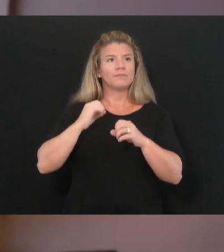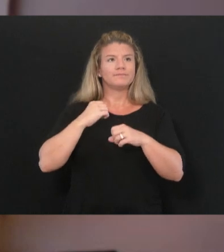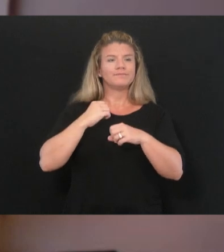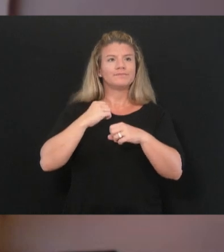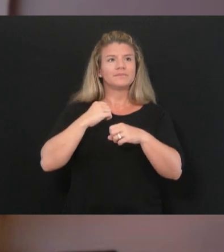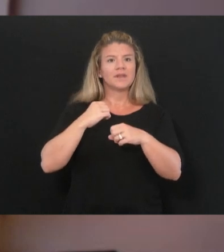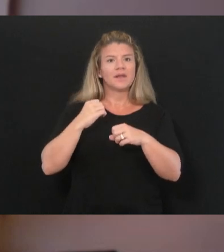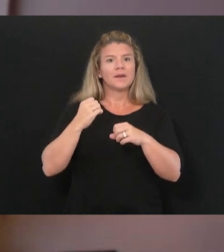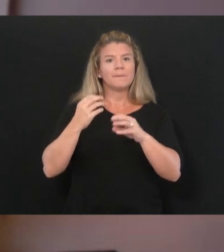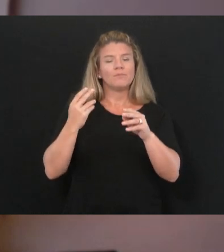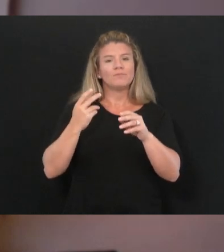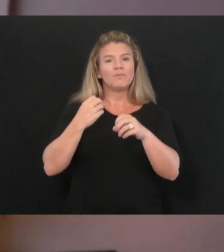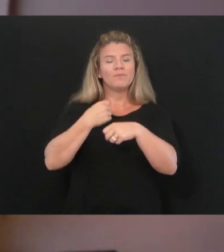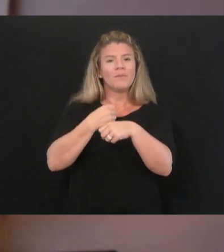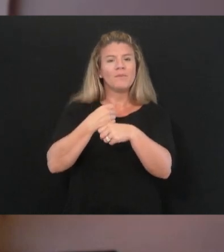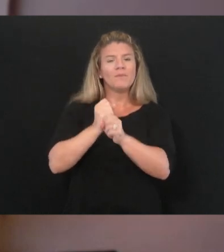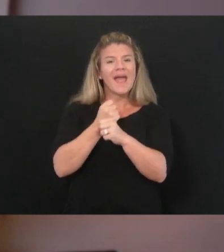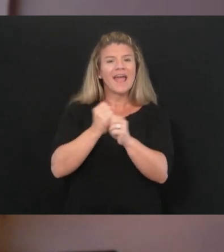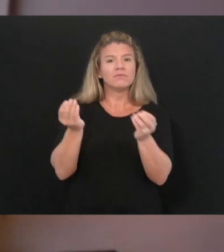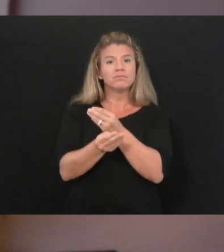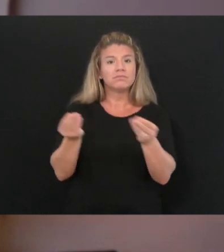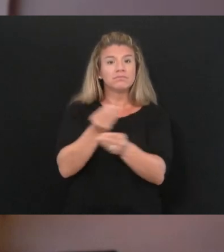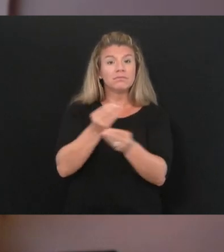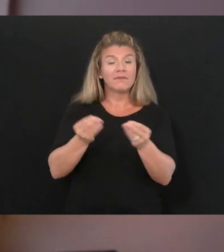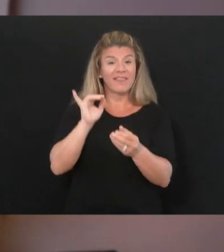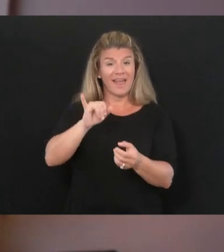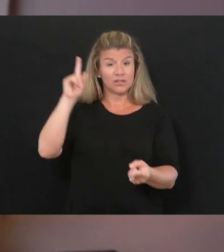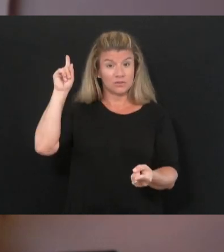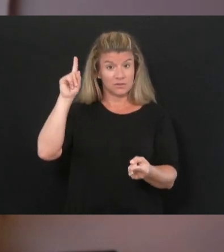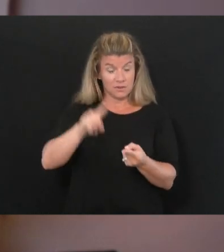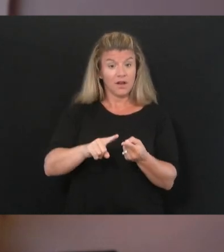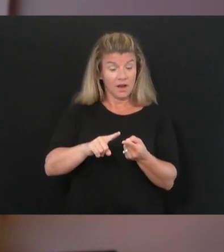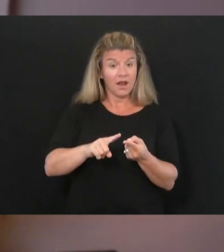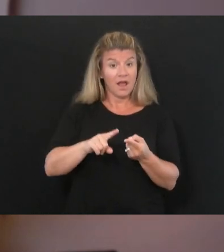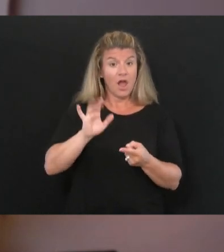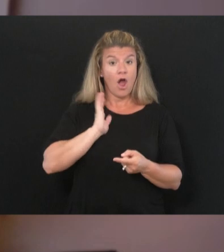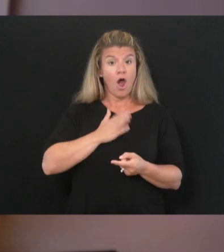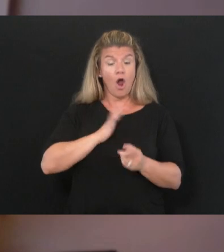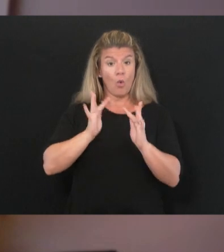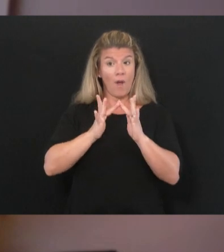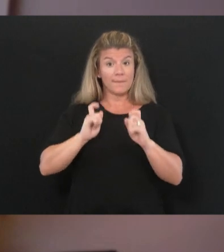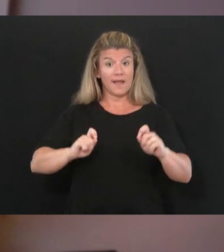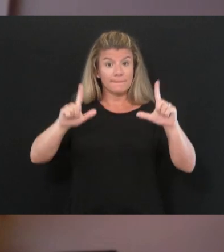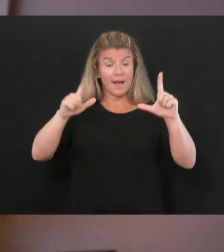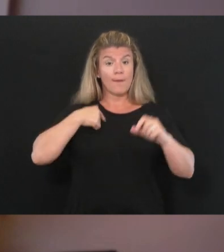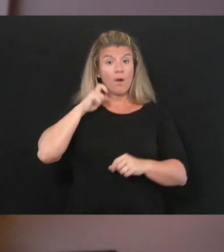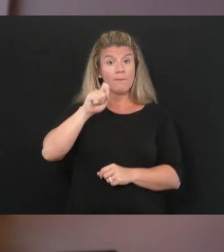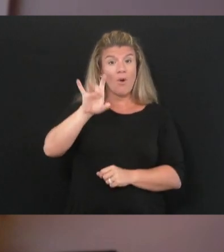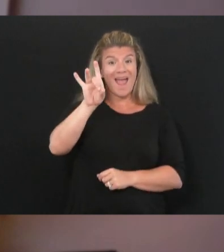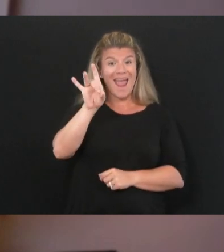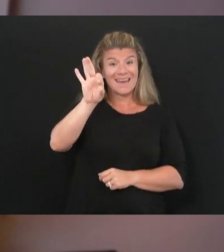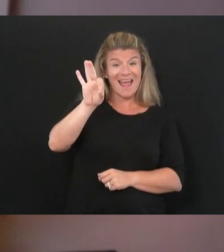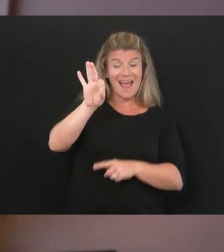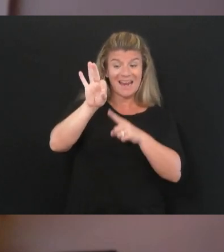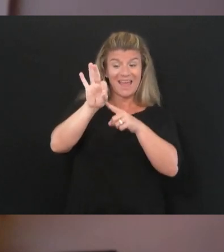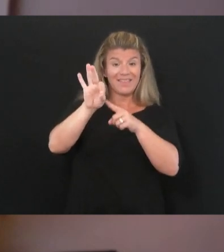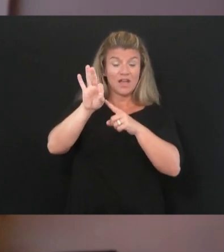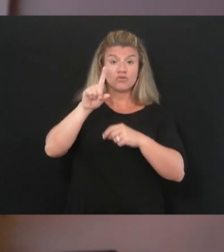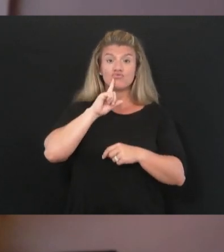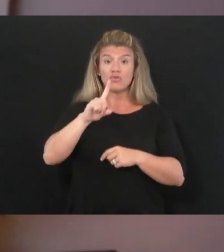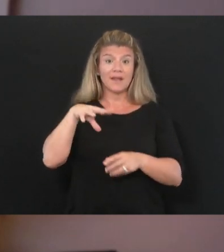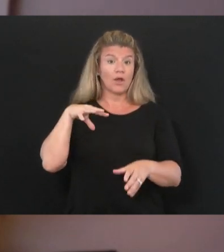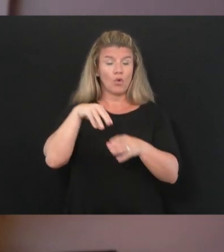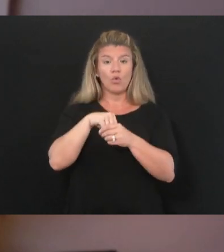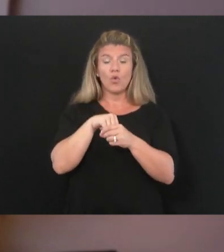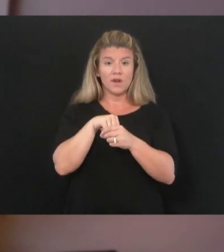is going down, which is great. Per the RT website, we're at 0.89, which really is including a